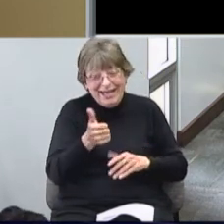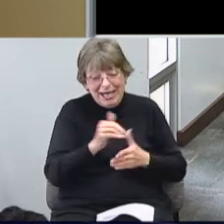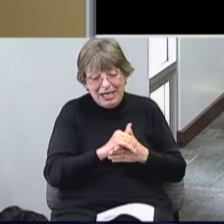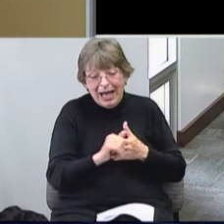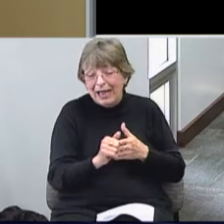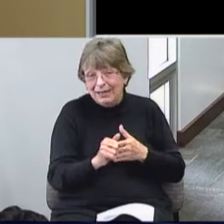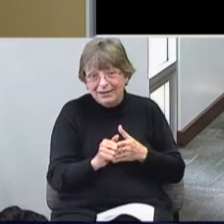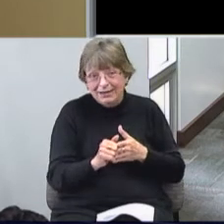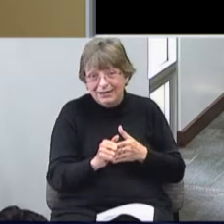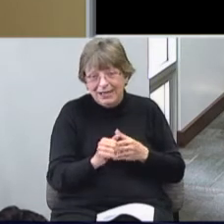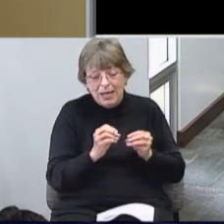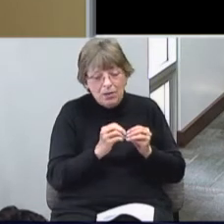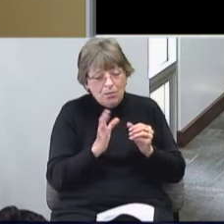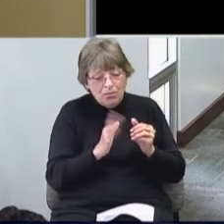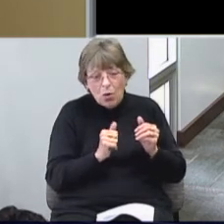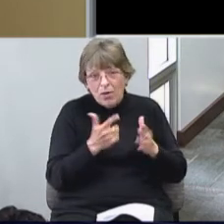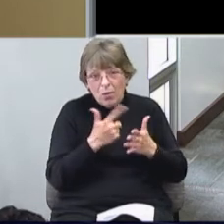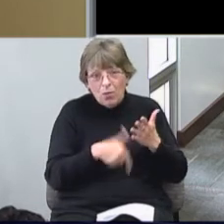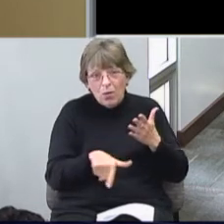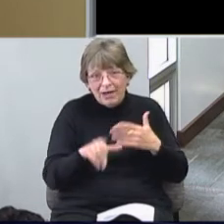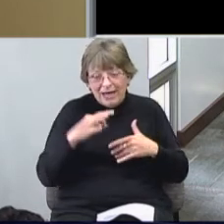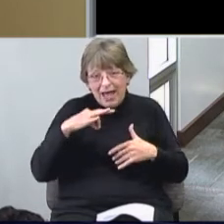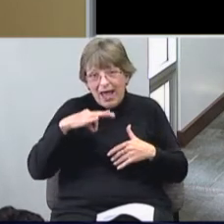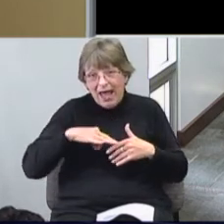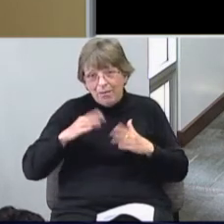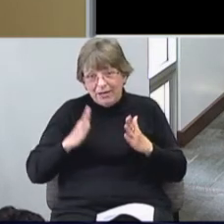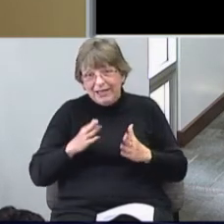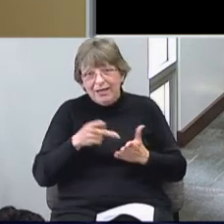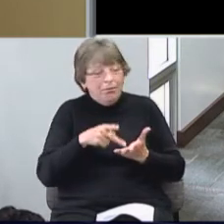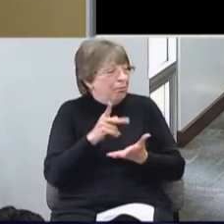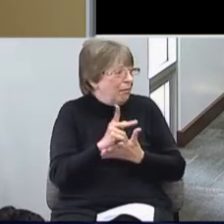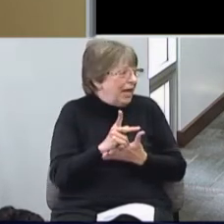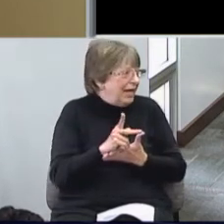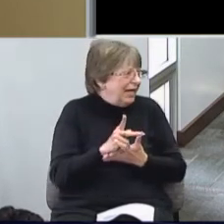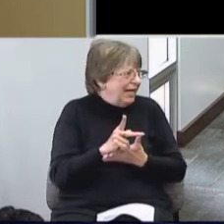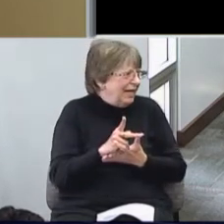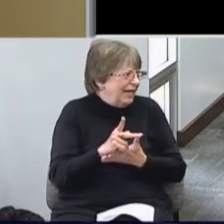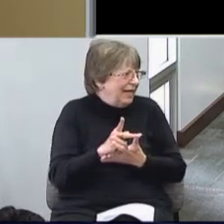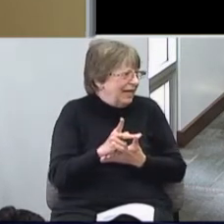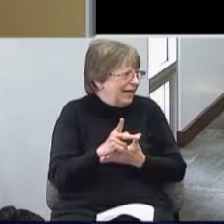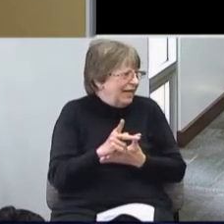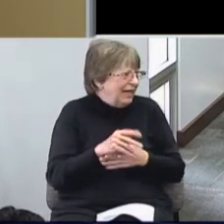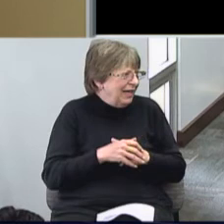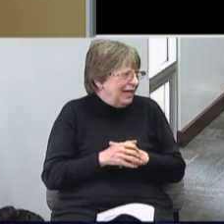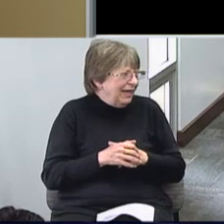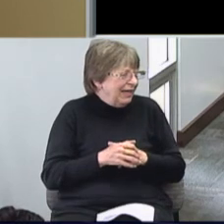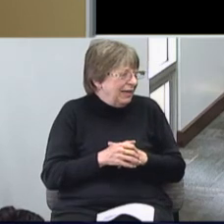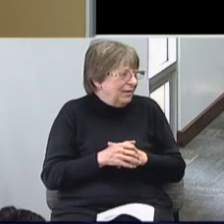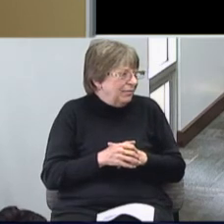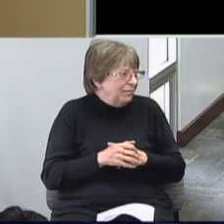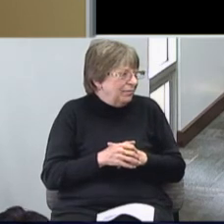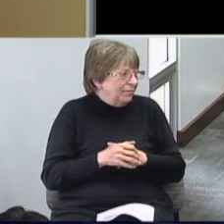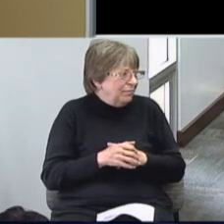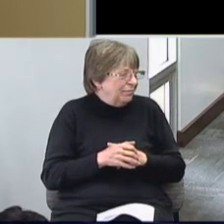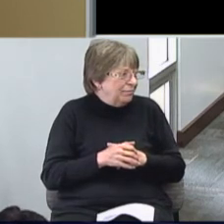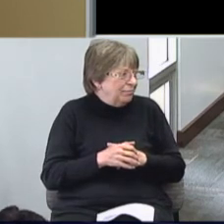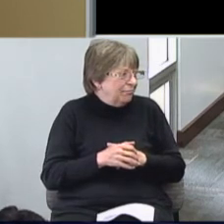$310 is more than what the applicant paid. It's about the same cost as repair.